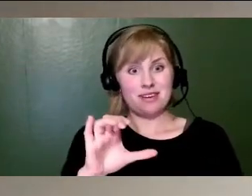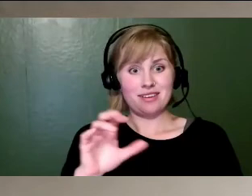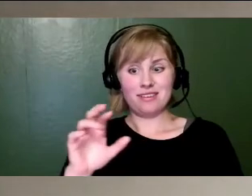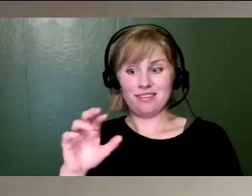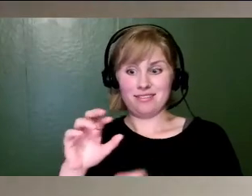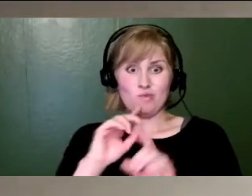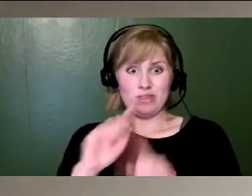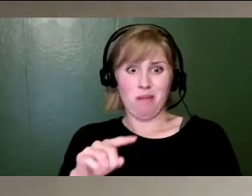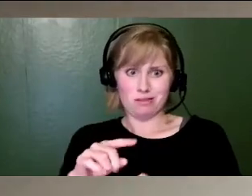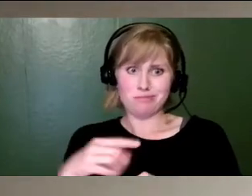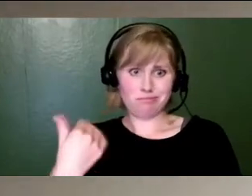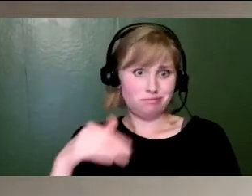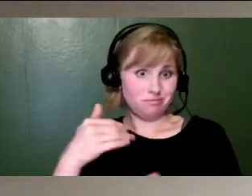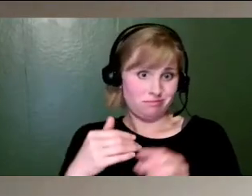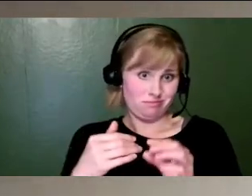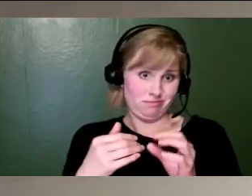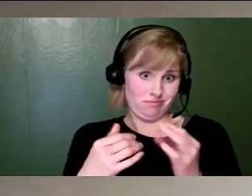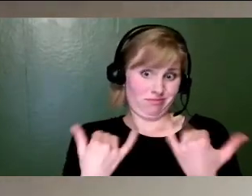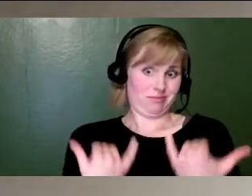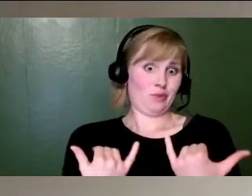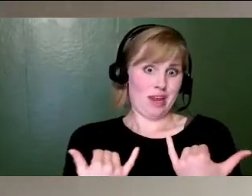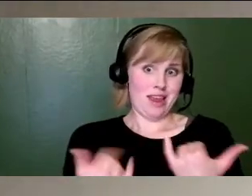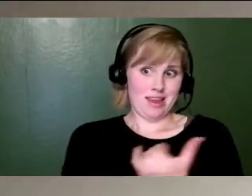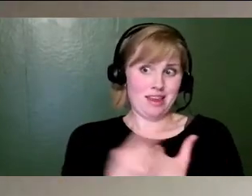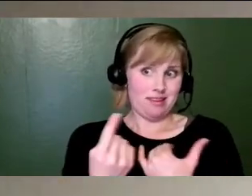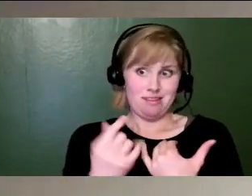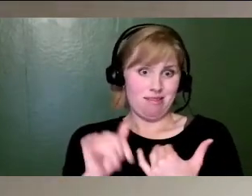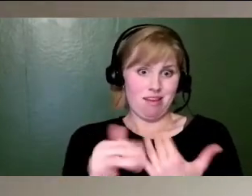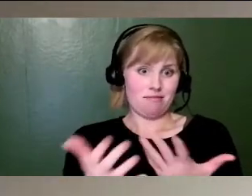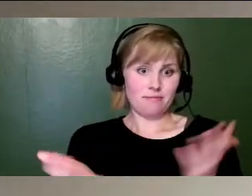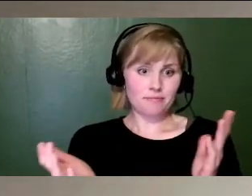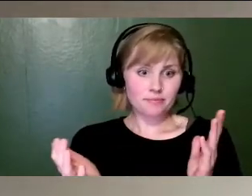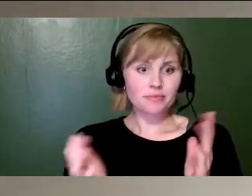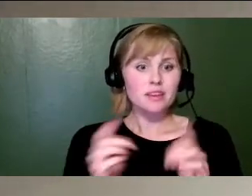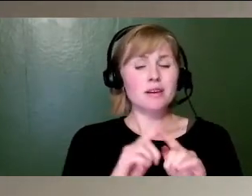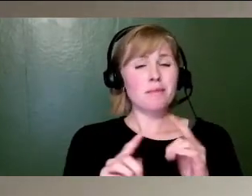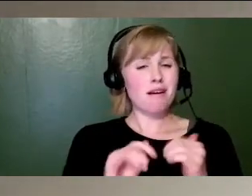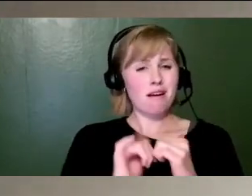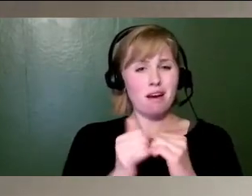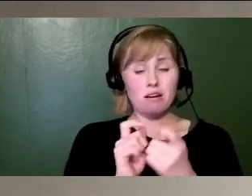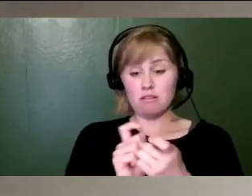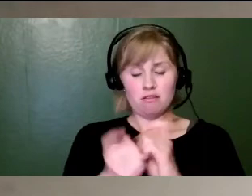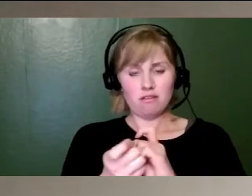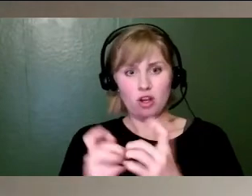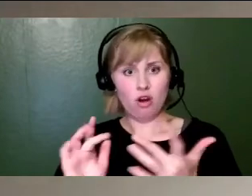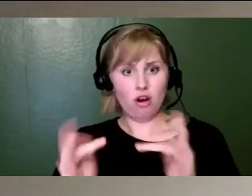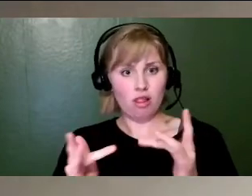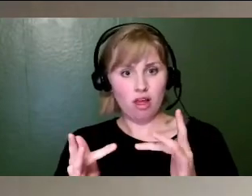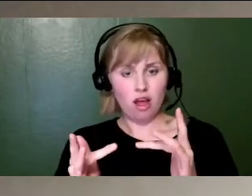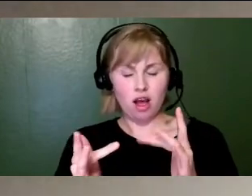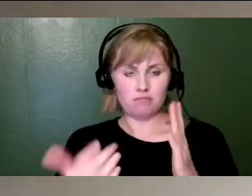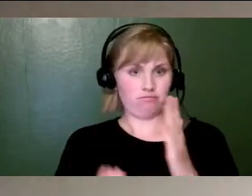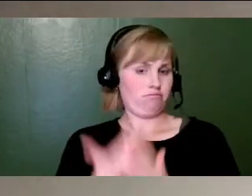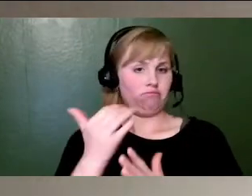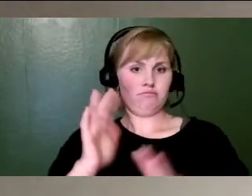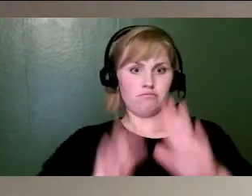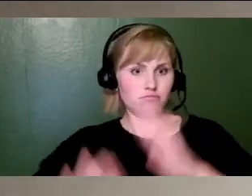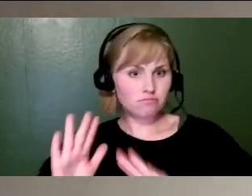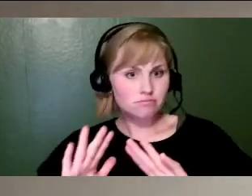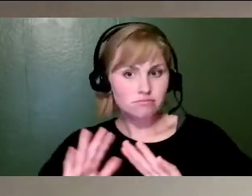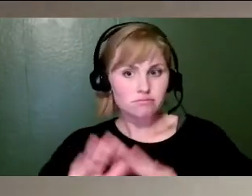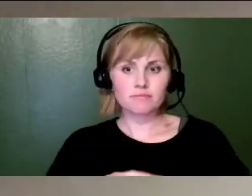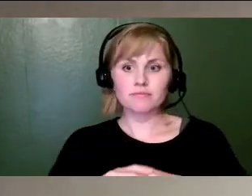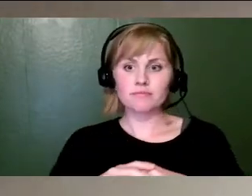well, the Queen's Law Journal is transitioning to online delivery. Our student clinics and extracurricular